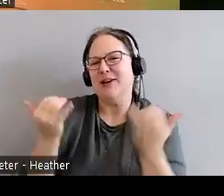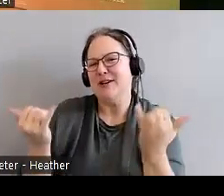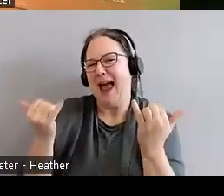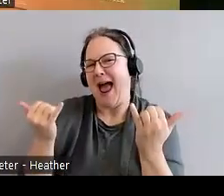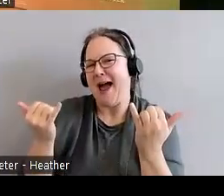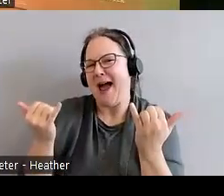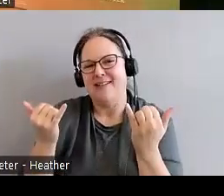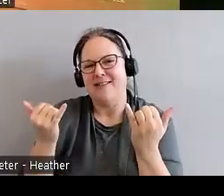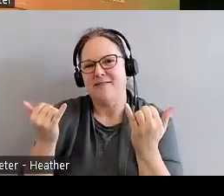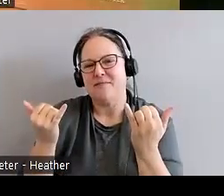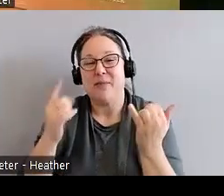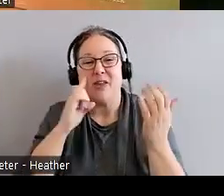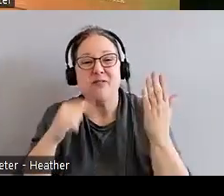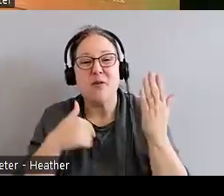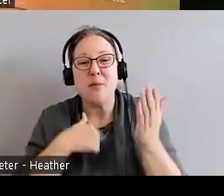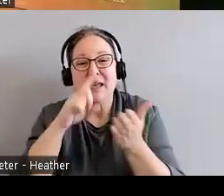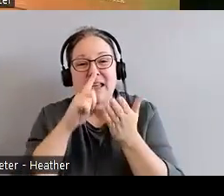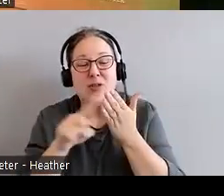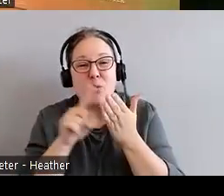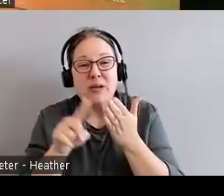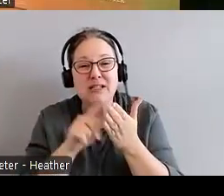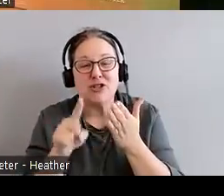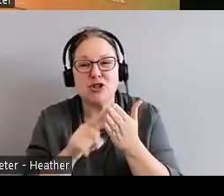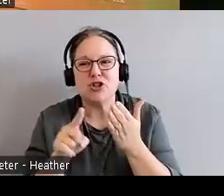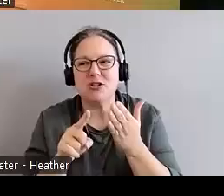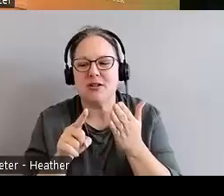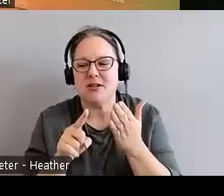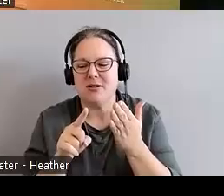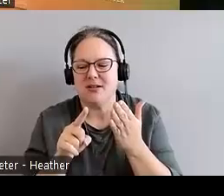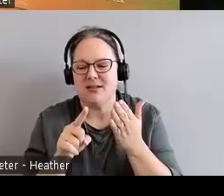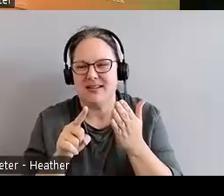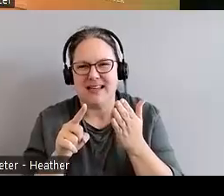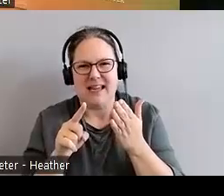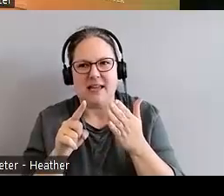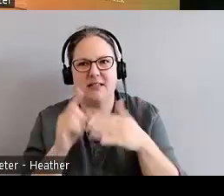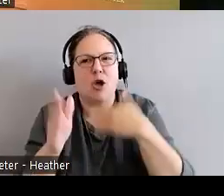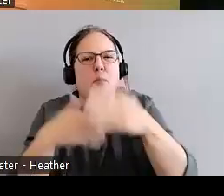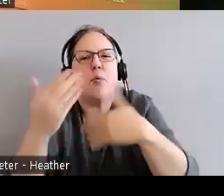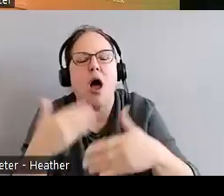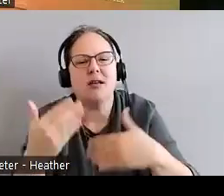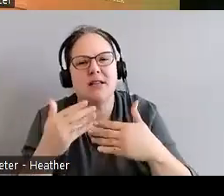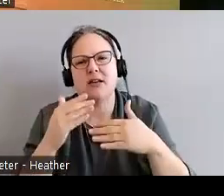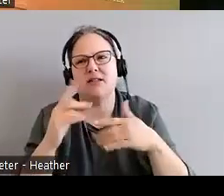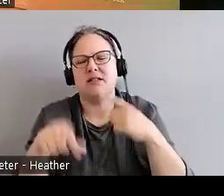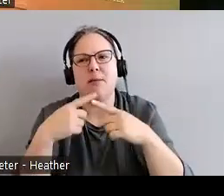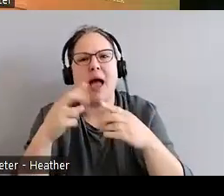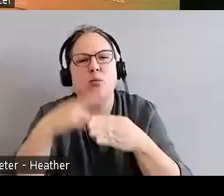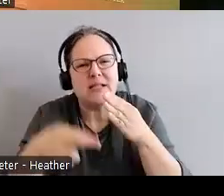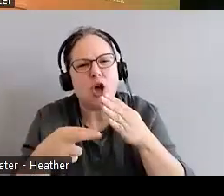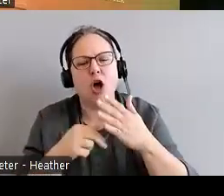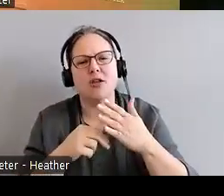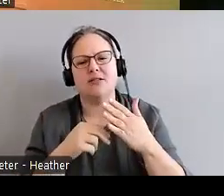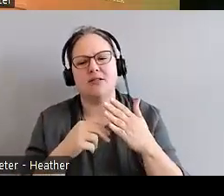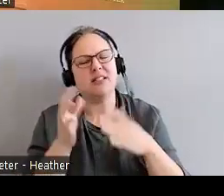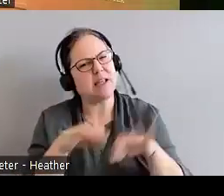So to me, the research has been as much about process as it is about results. Results are important, but